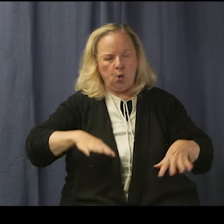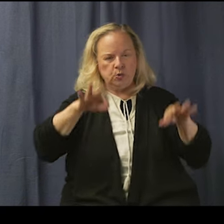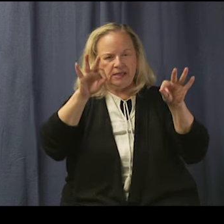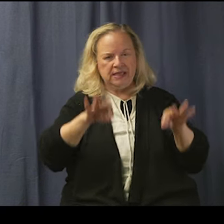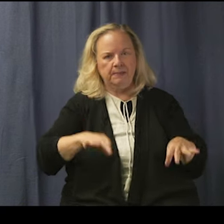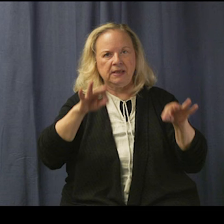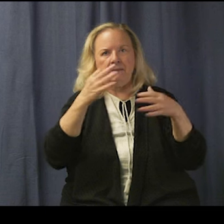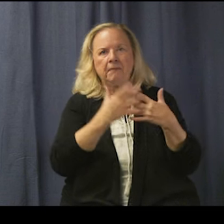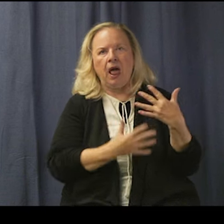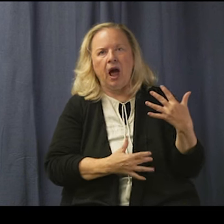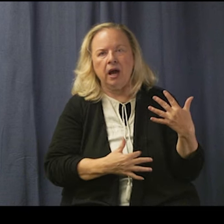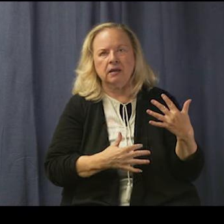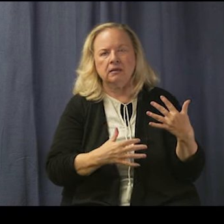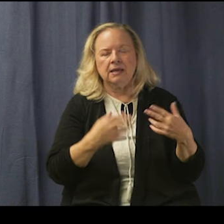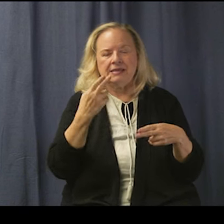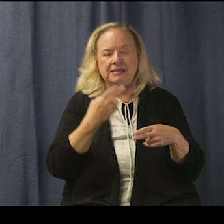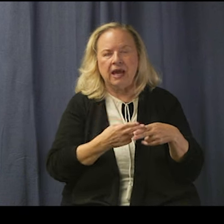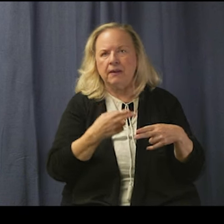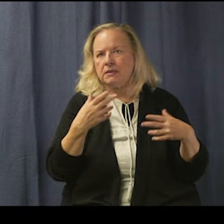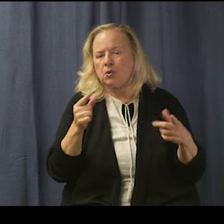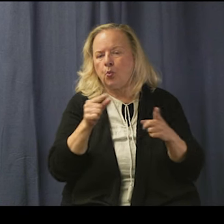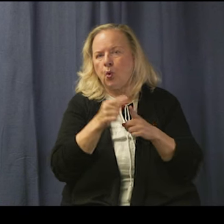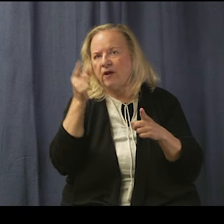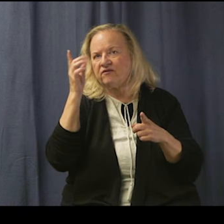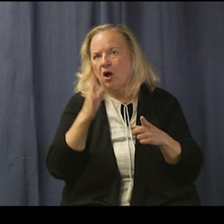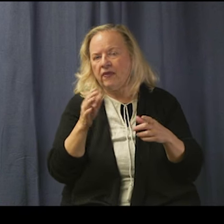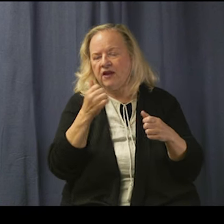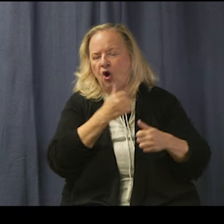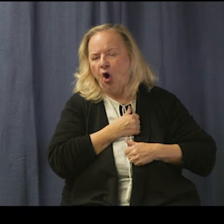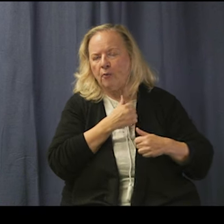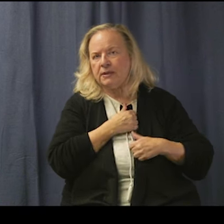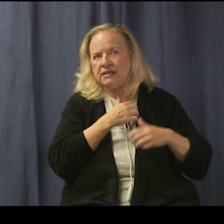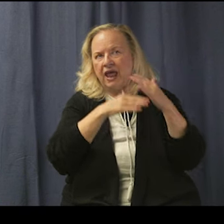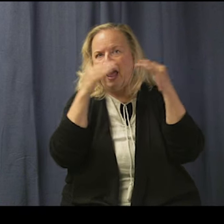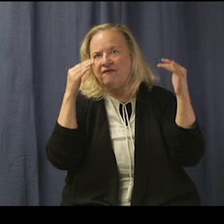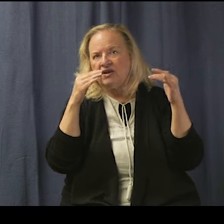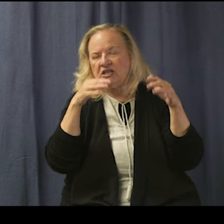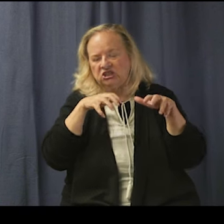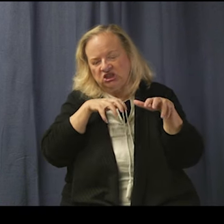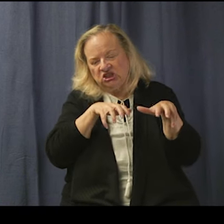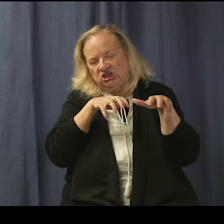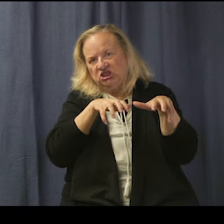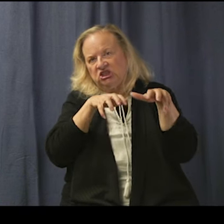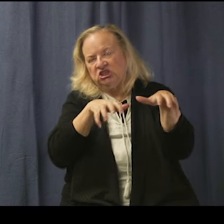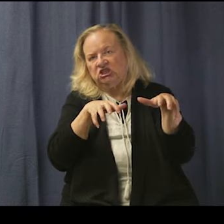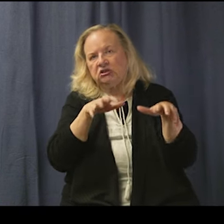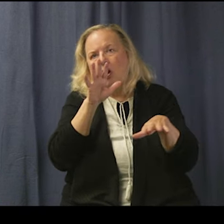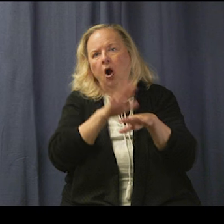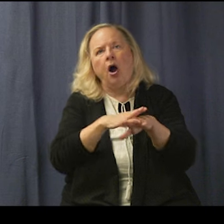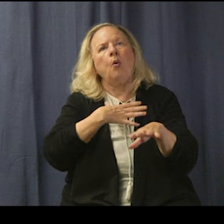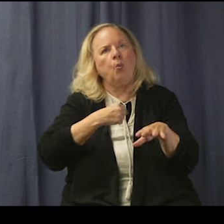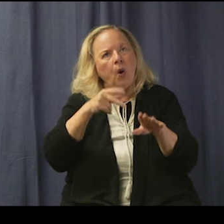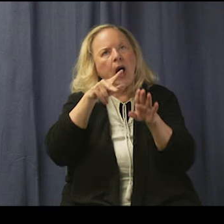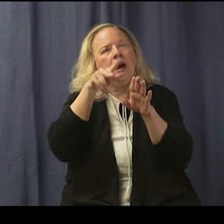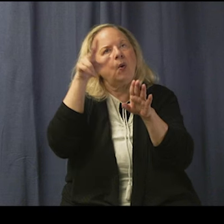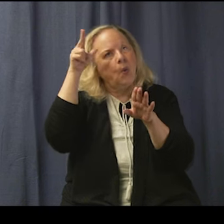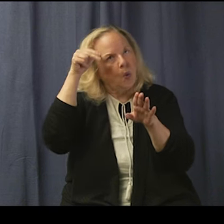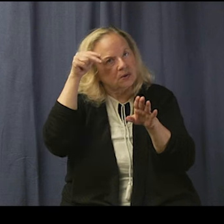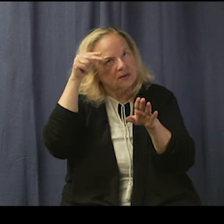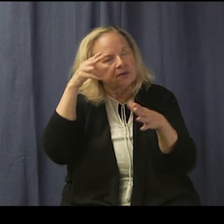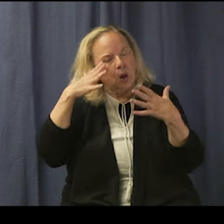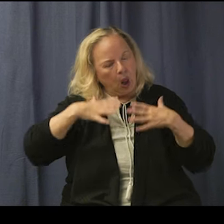in blood. His name is called the Word of God. The armies which are in heaven following him were upon white